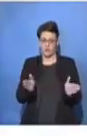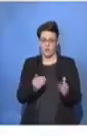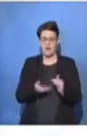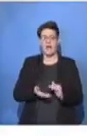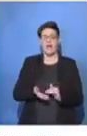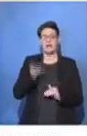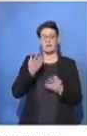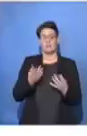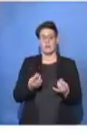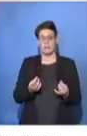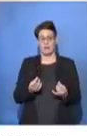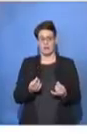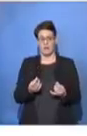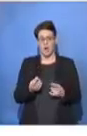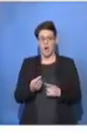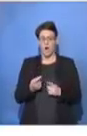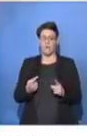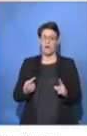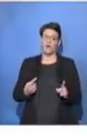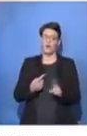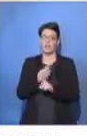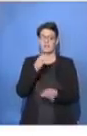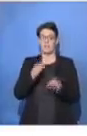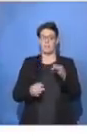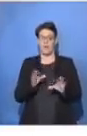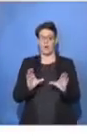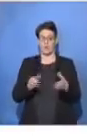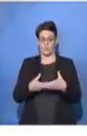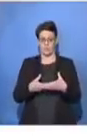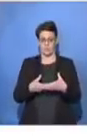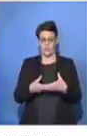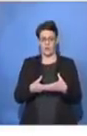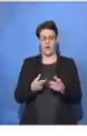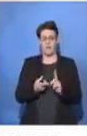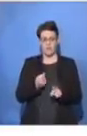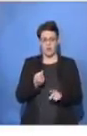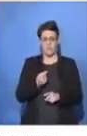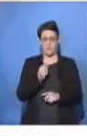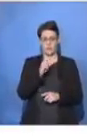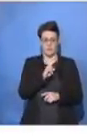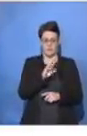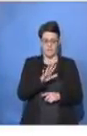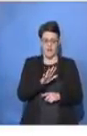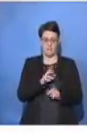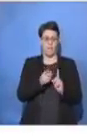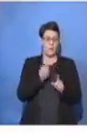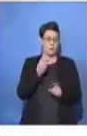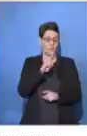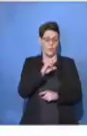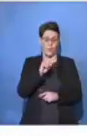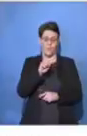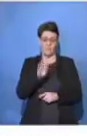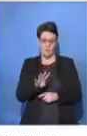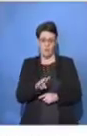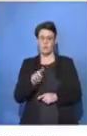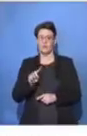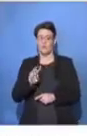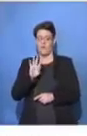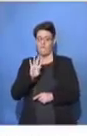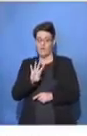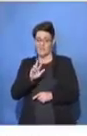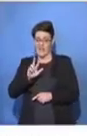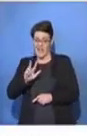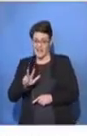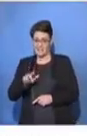increased number of contesting political parties from 25 in 2014 to 48 this